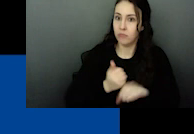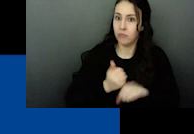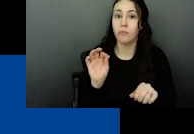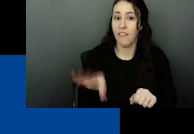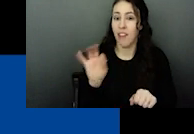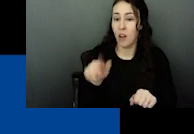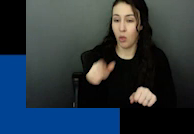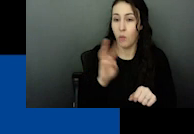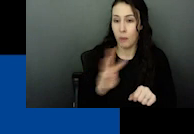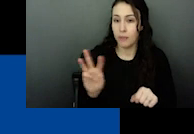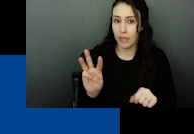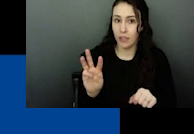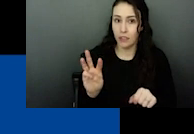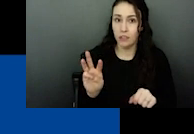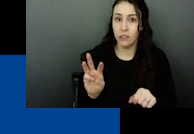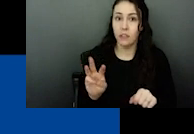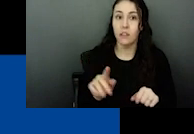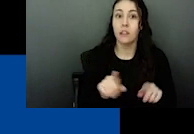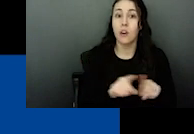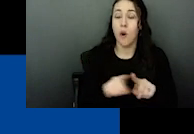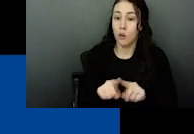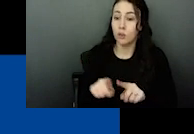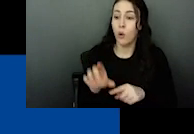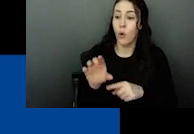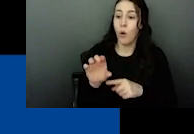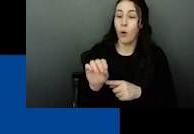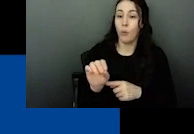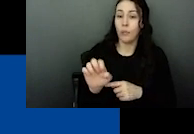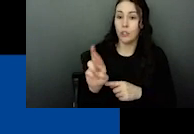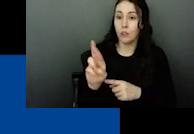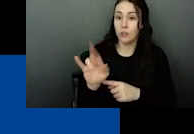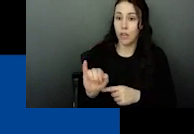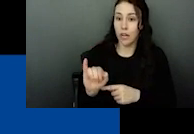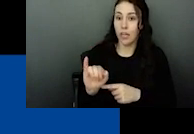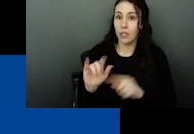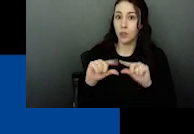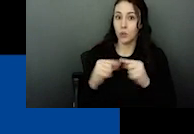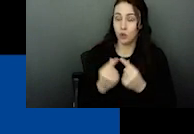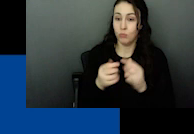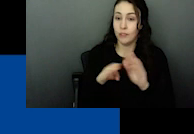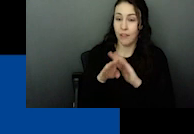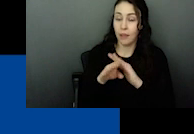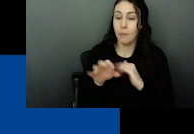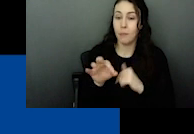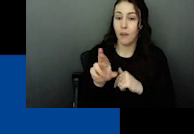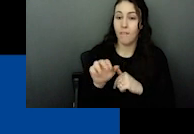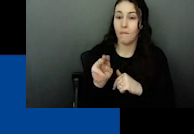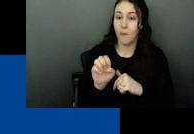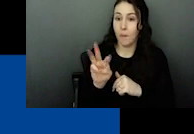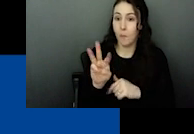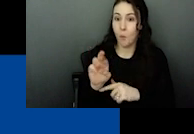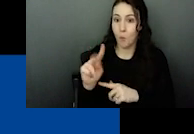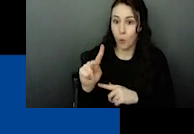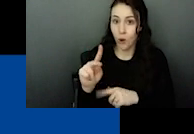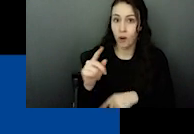also has been developed by the OERI group, a framework for IDEA. So the inclusion,